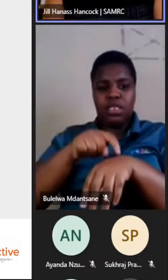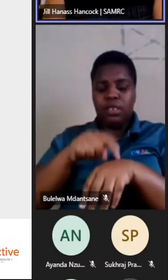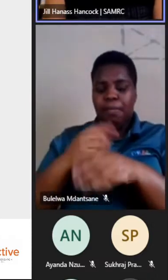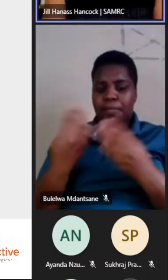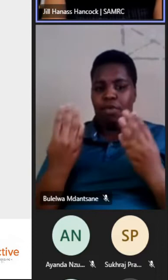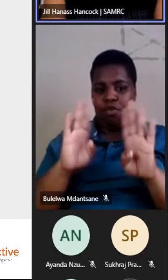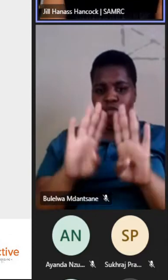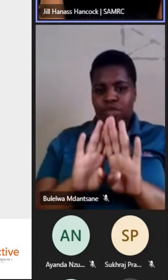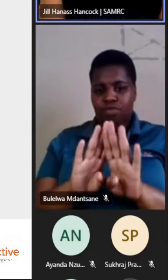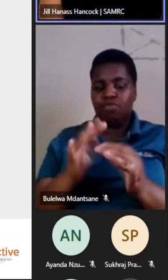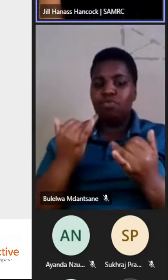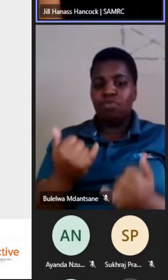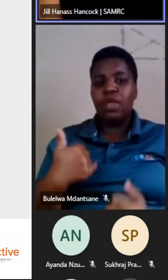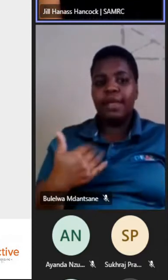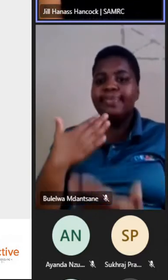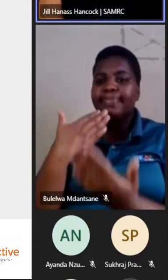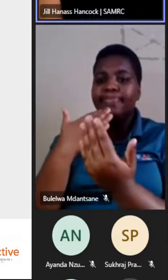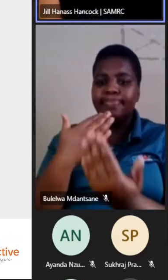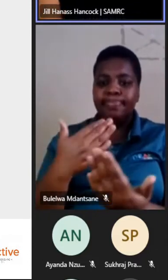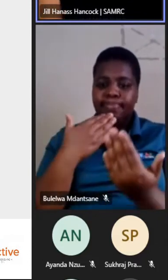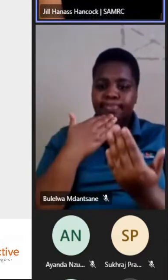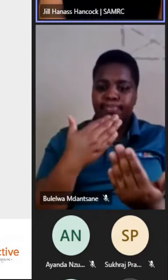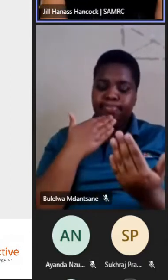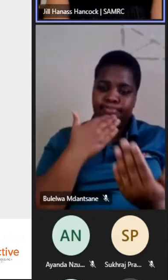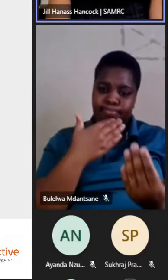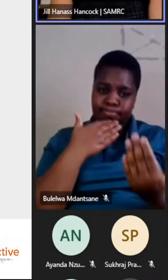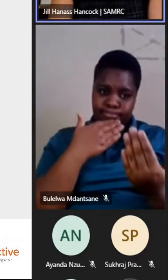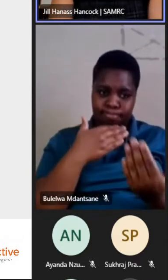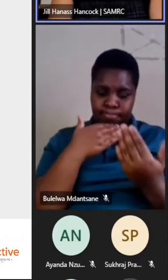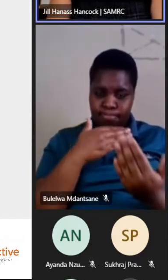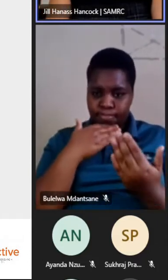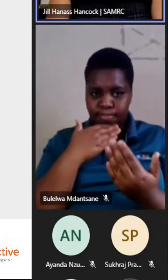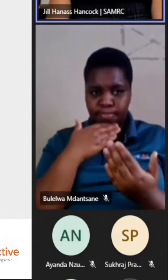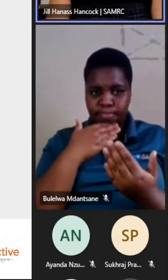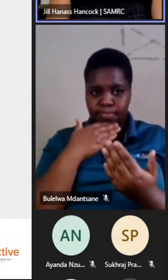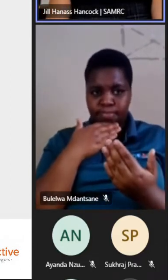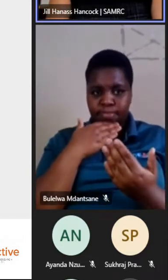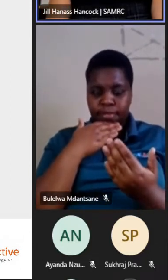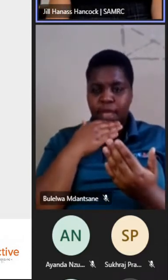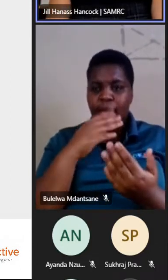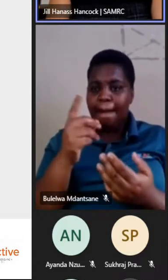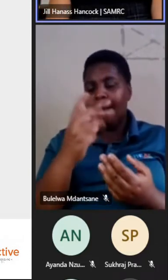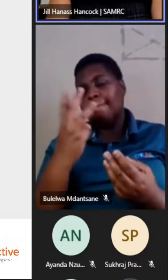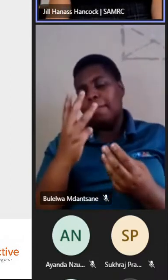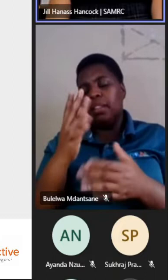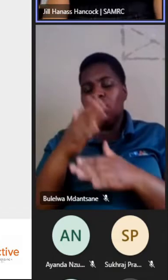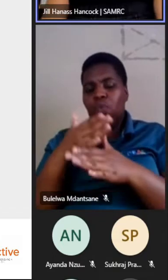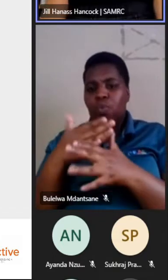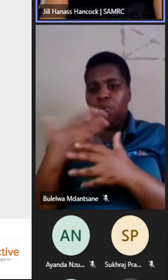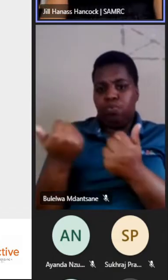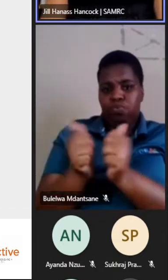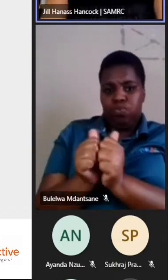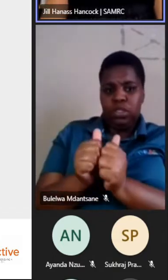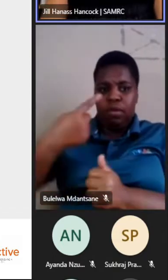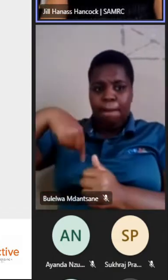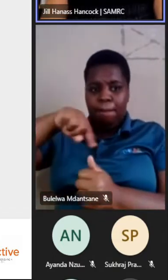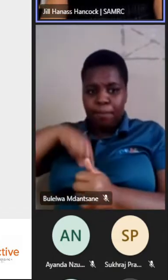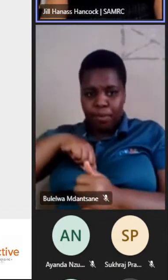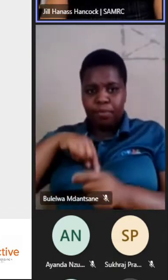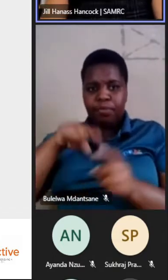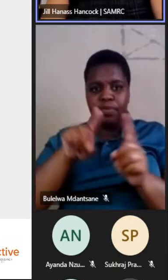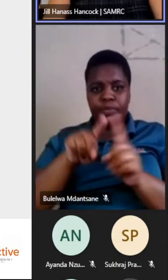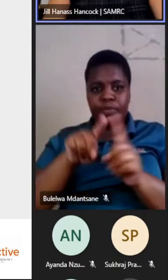this, I would like to thank all my co-investigators and the COVID Collective, SAMRC,